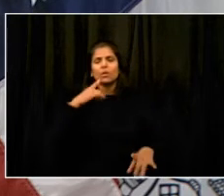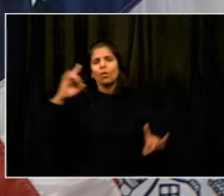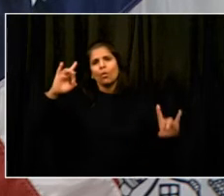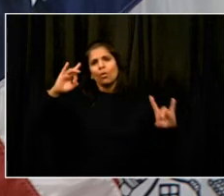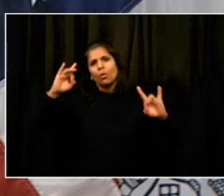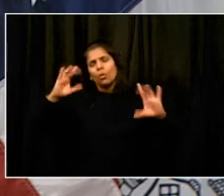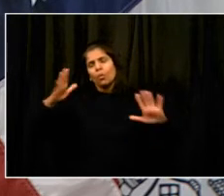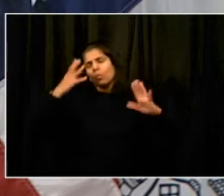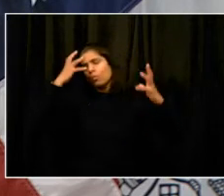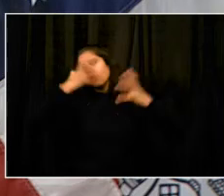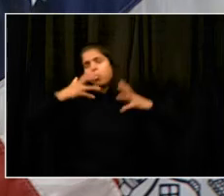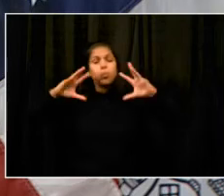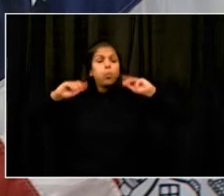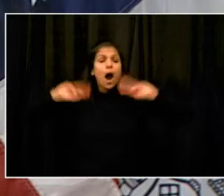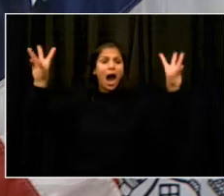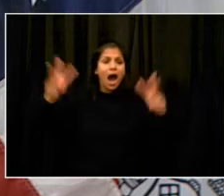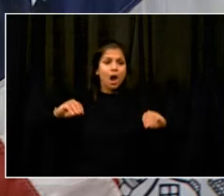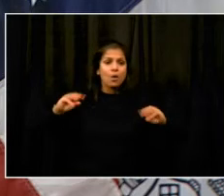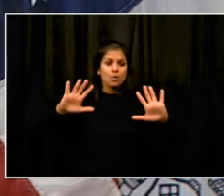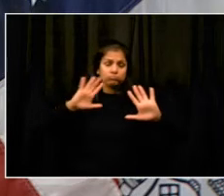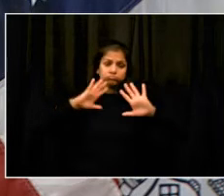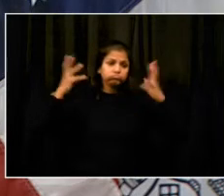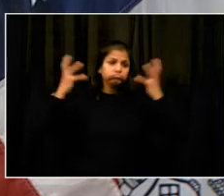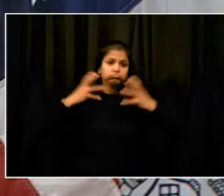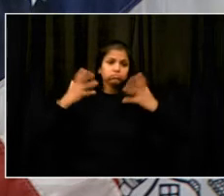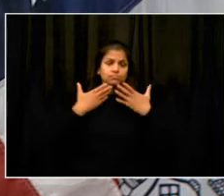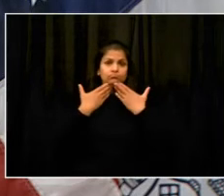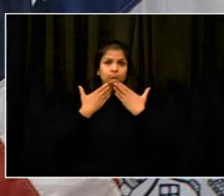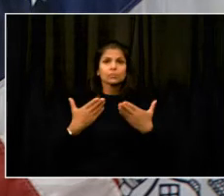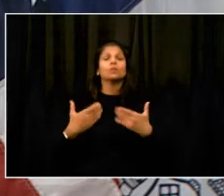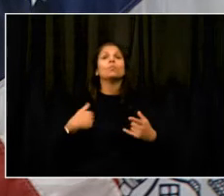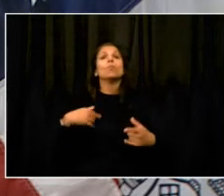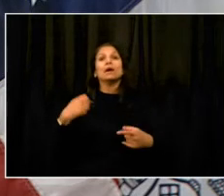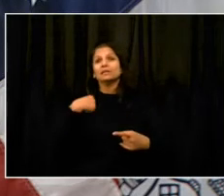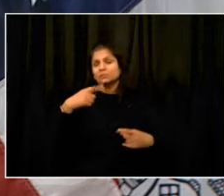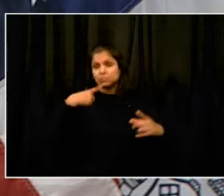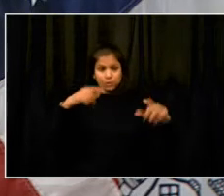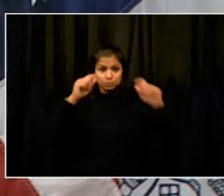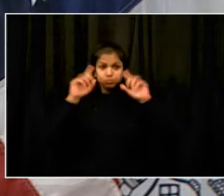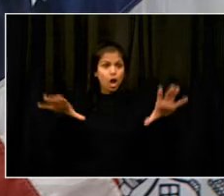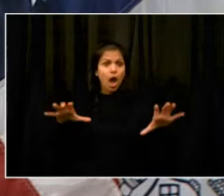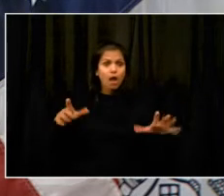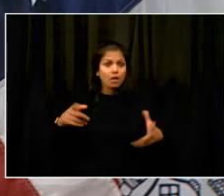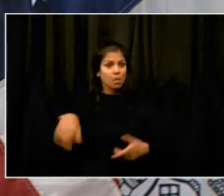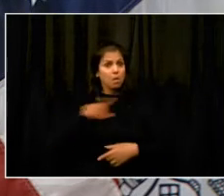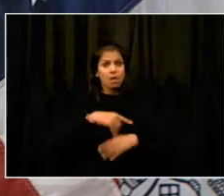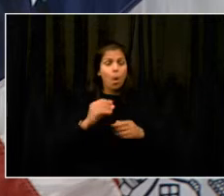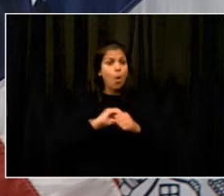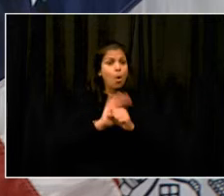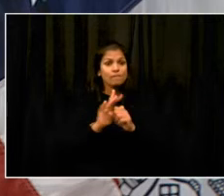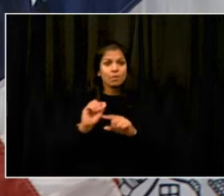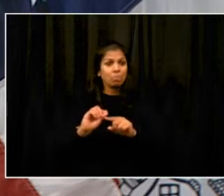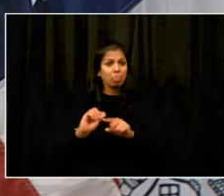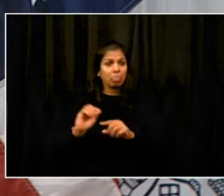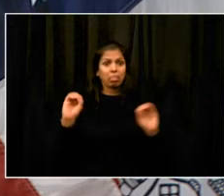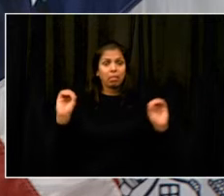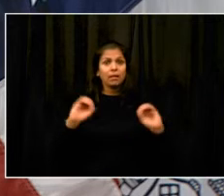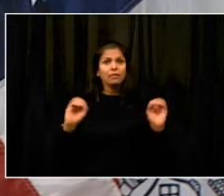The reality of our schools has been striking. We believe they could be safe. The numbers have